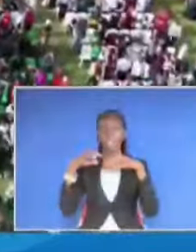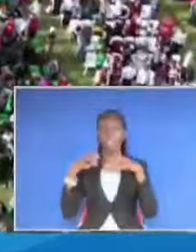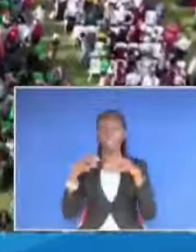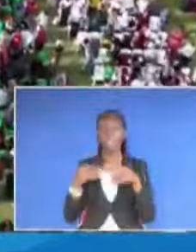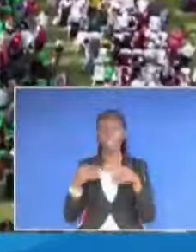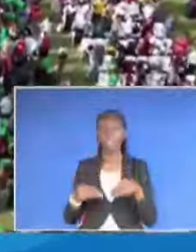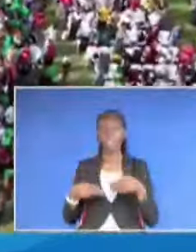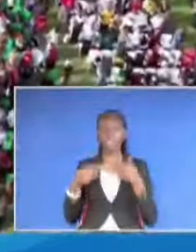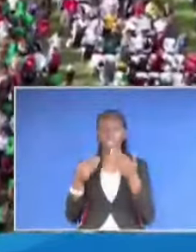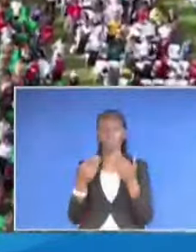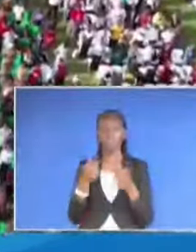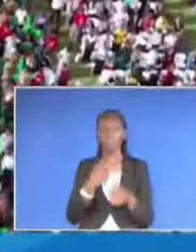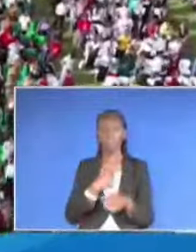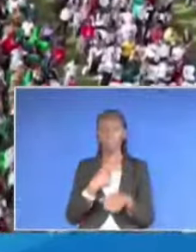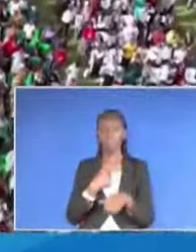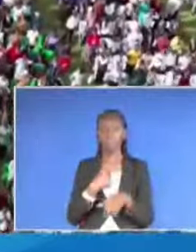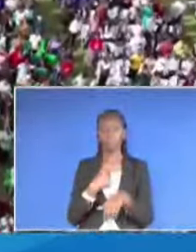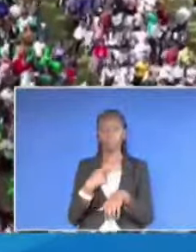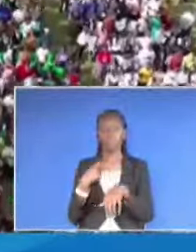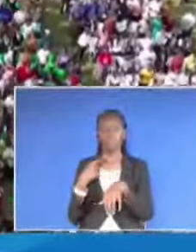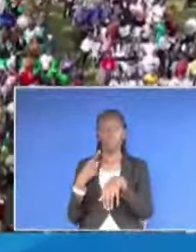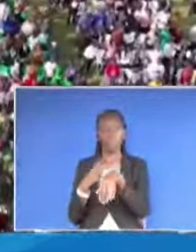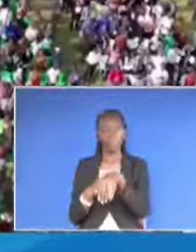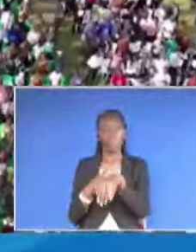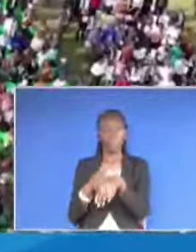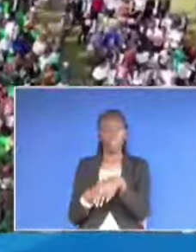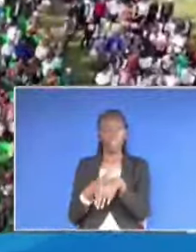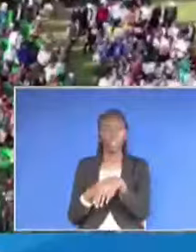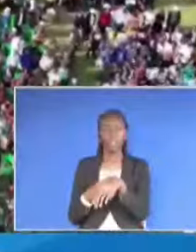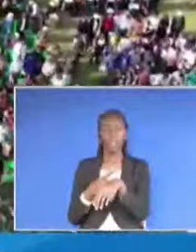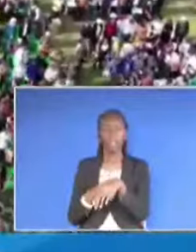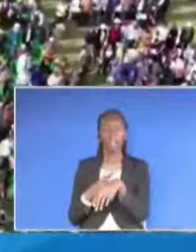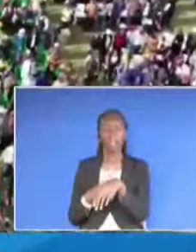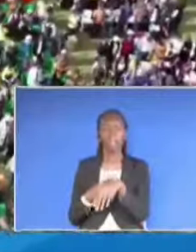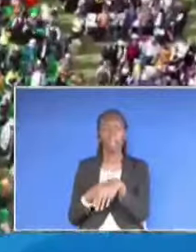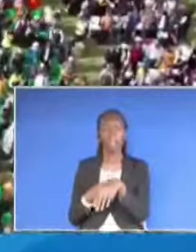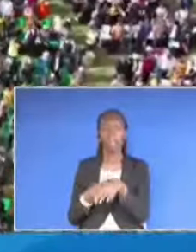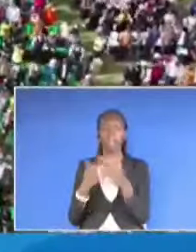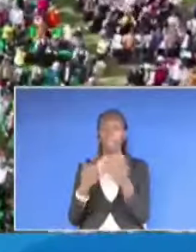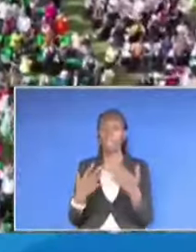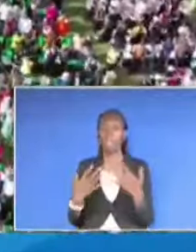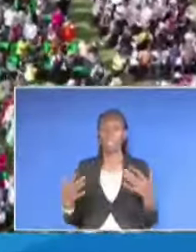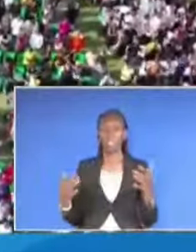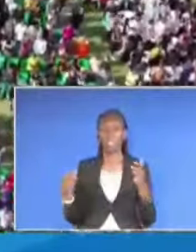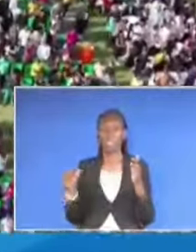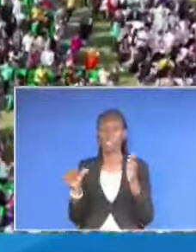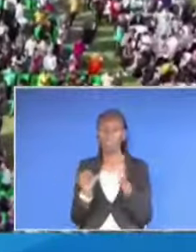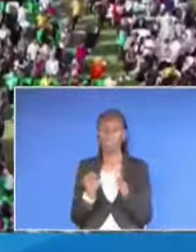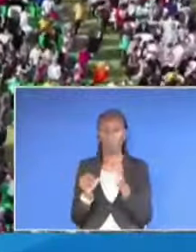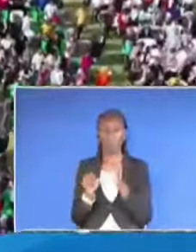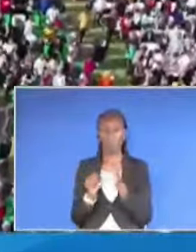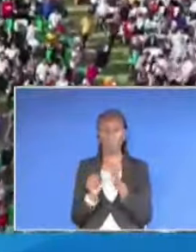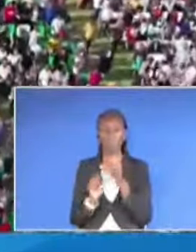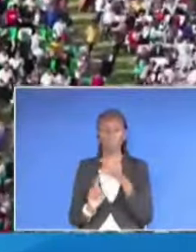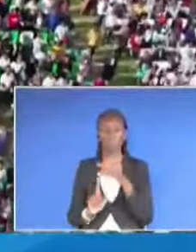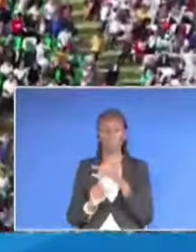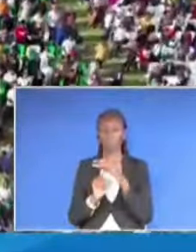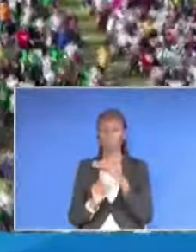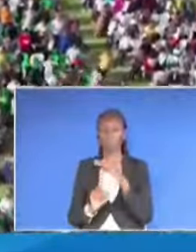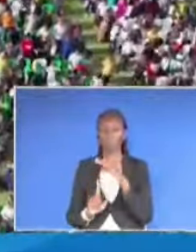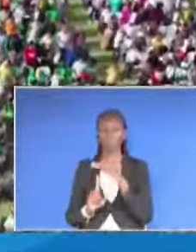Jesus father we thank you for the name of Jesus open your mouth and begin to bless